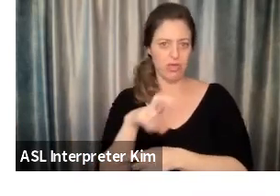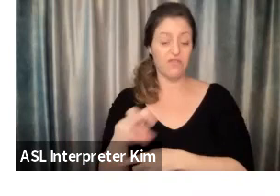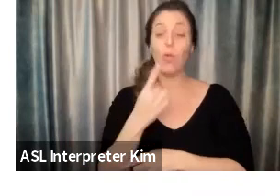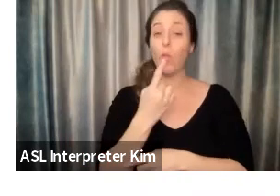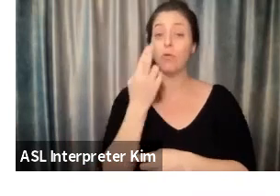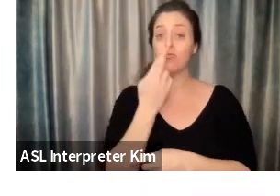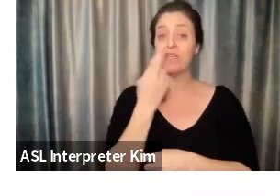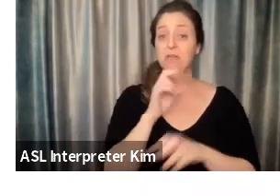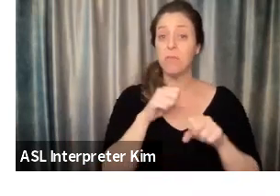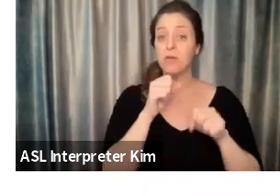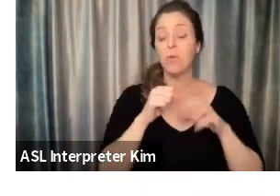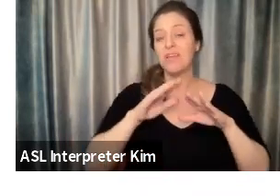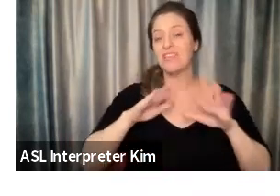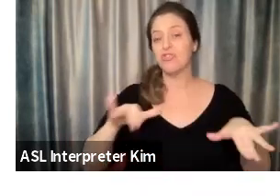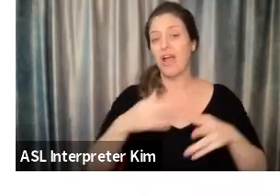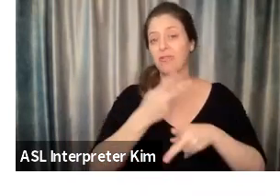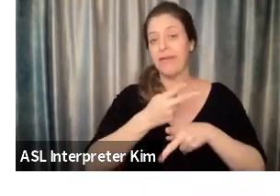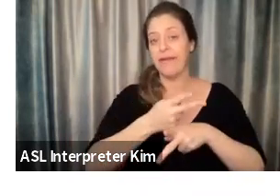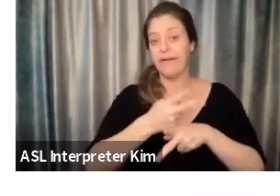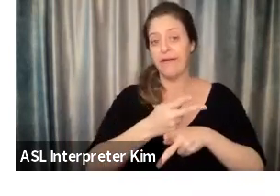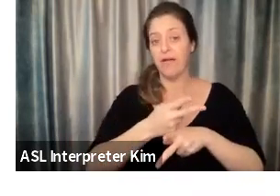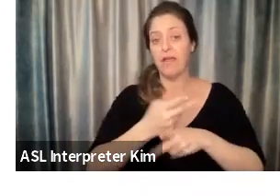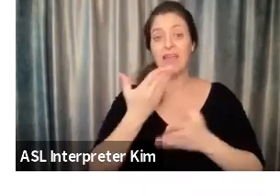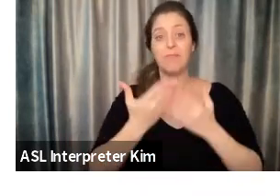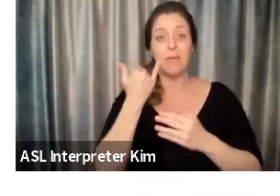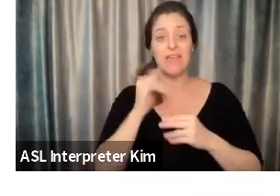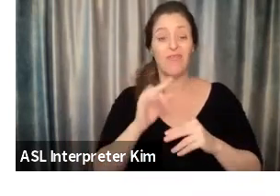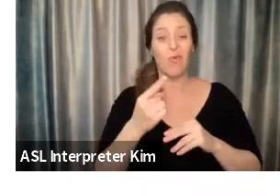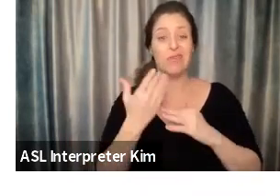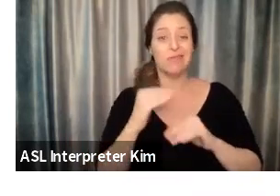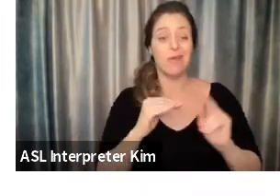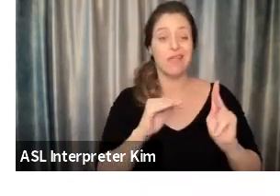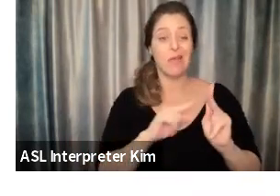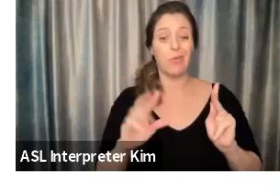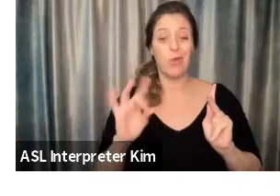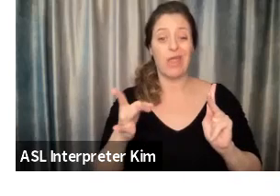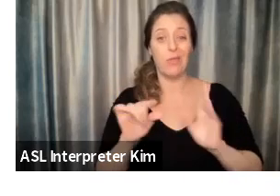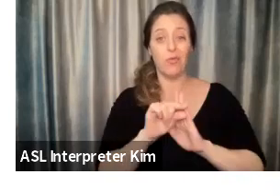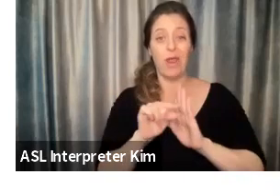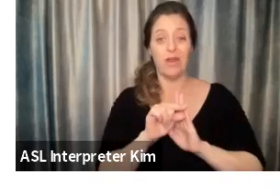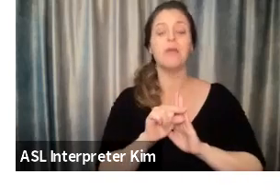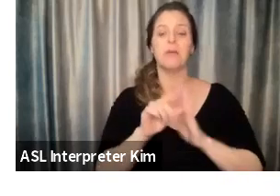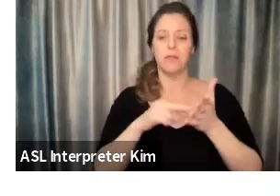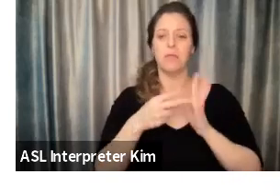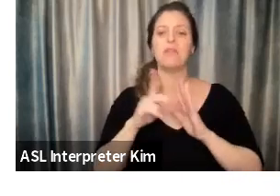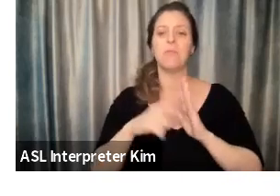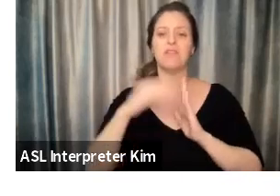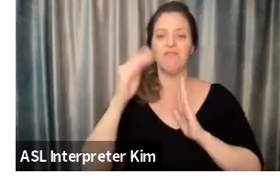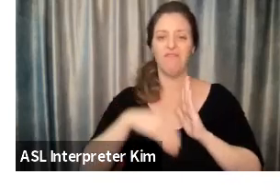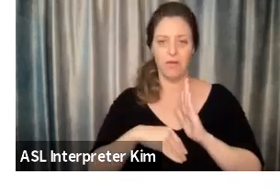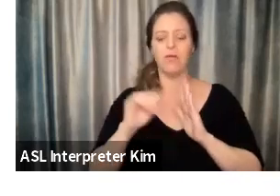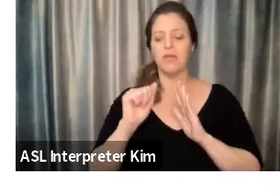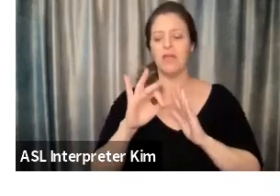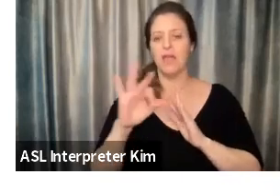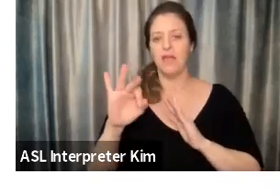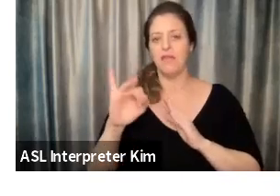childcare. If you notice, for a childcare, it's only K through 8th grade, and you would need to fill out the childcare affidavit that is located on